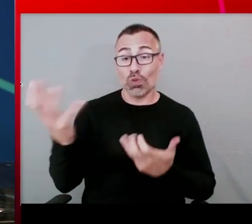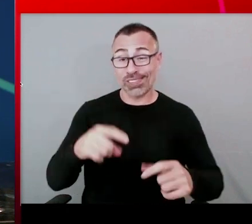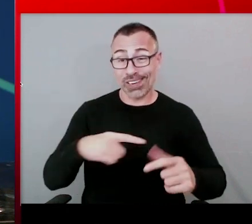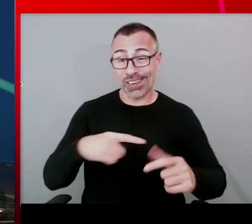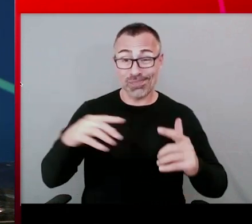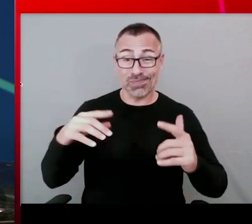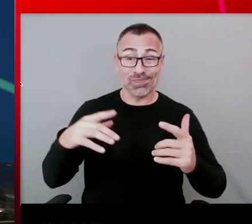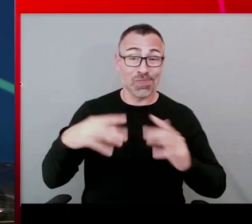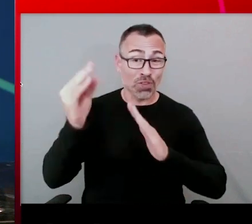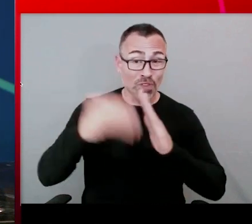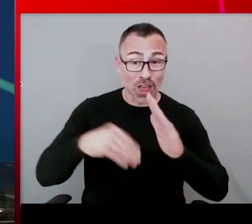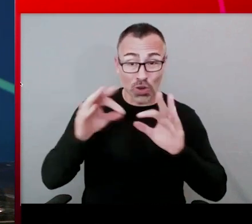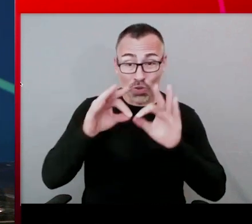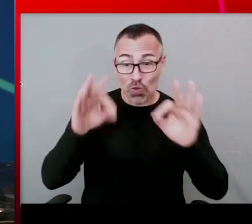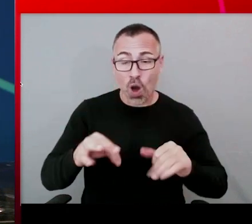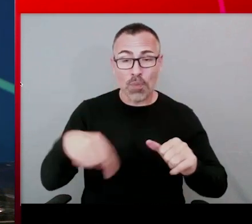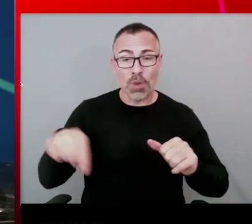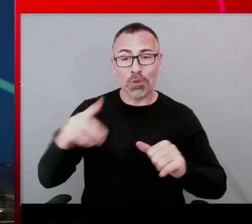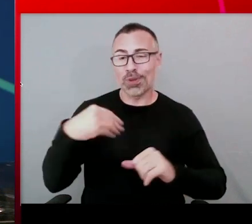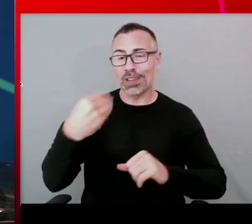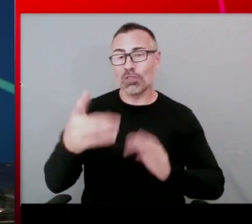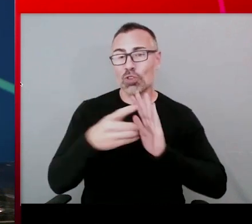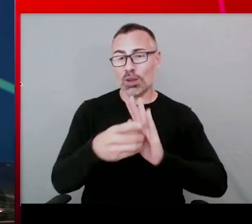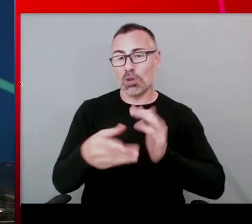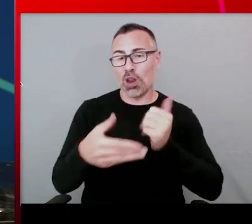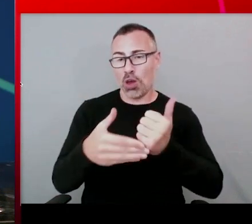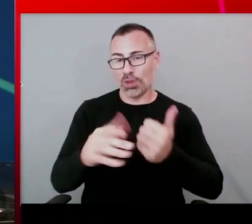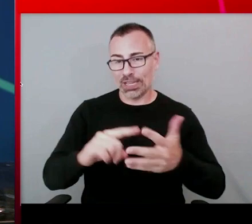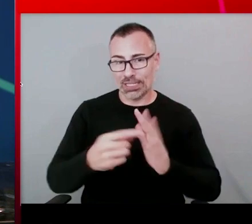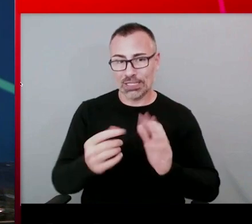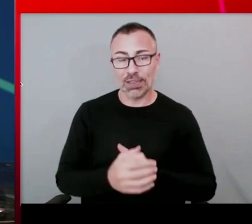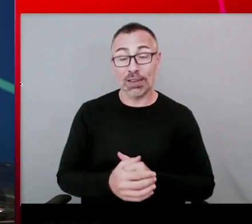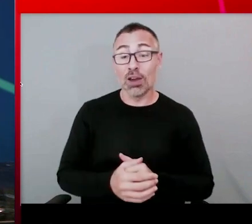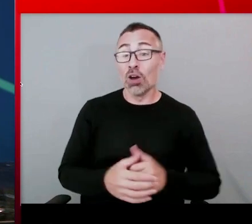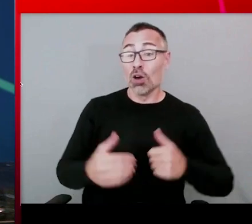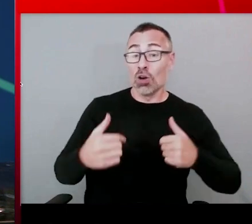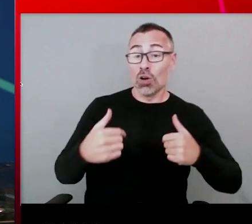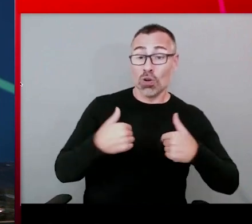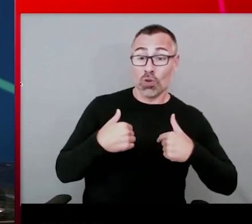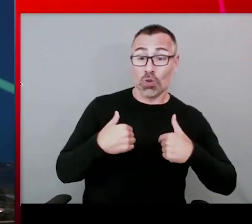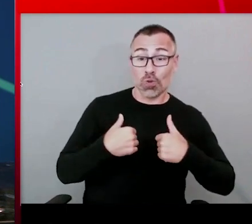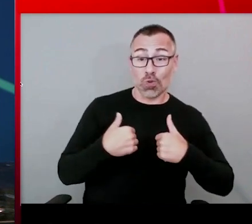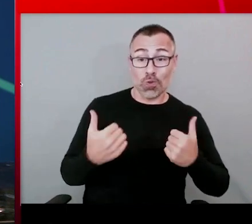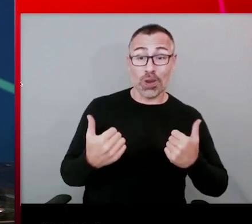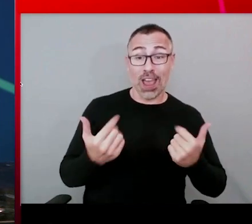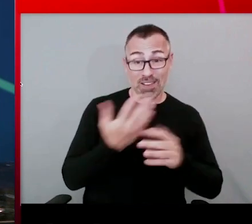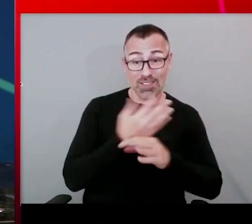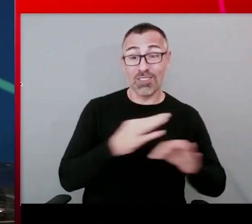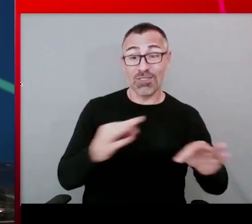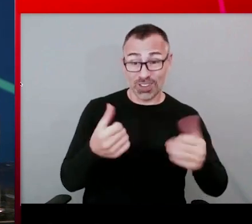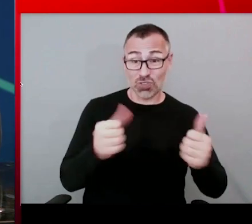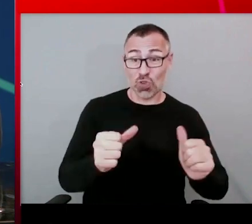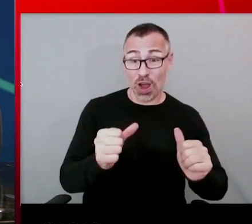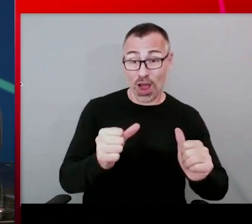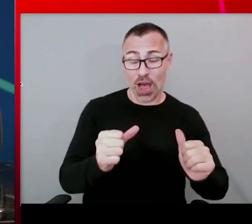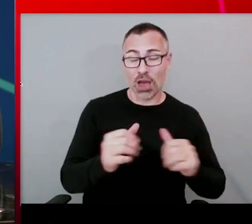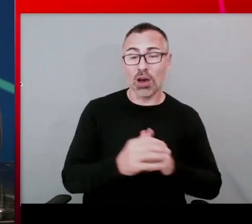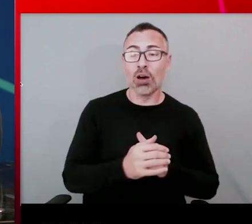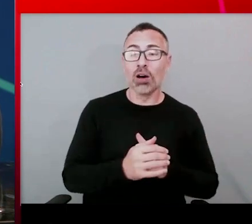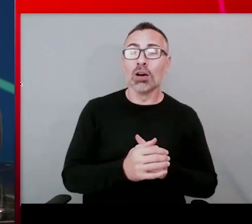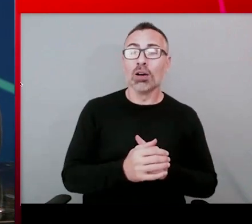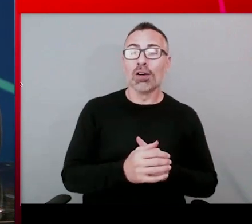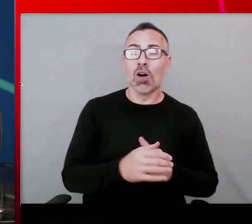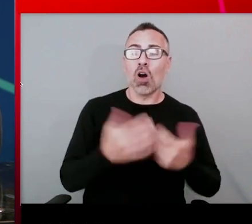stuff. And so we have a free for life, package, so you can set a production workload for free. And of course, we have tiers as your